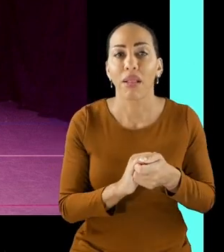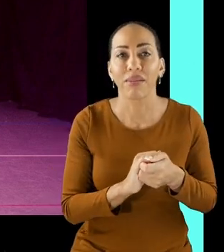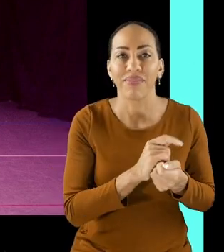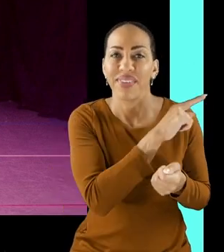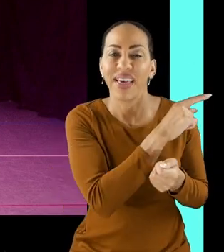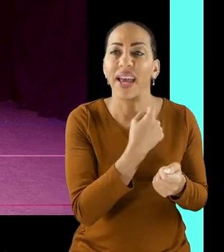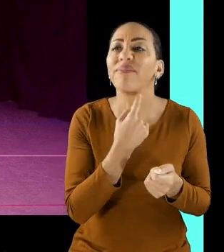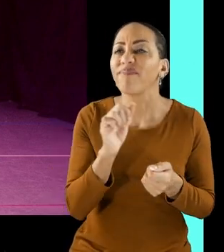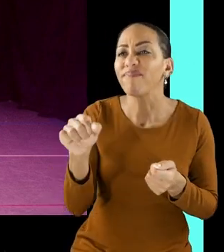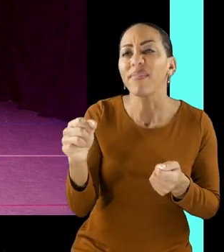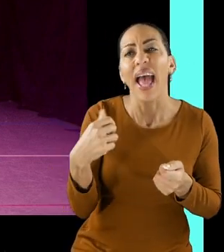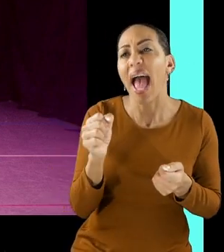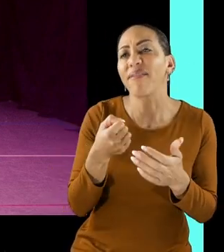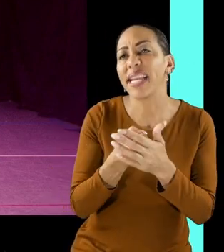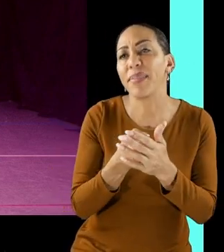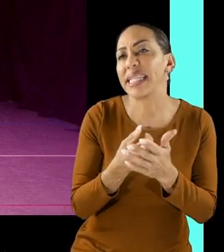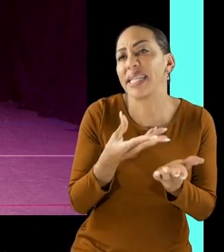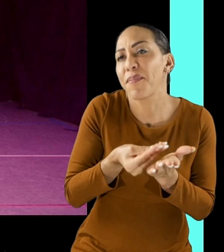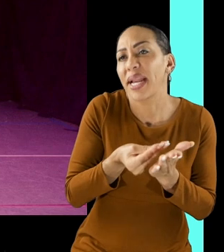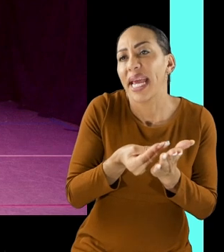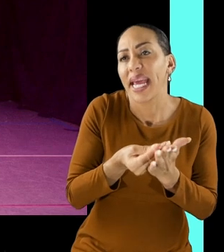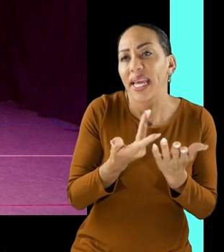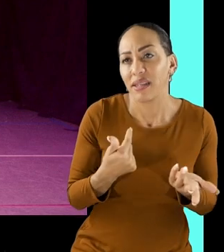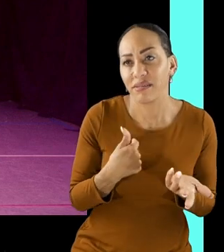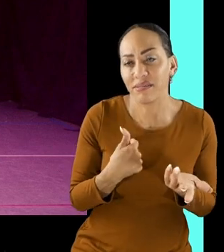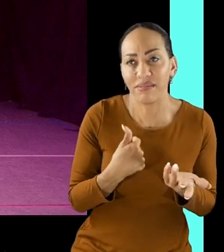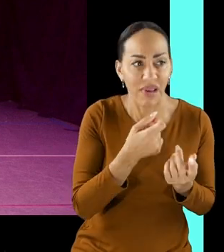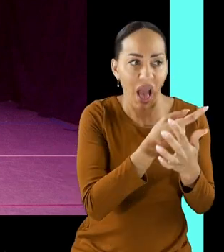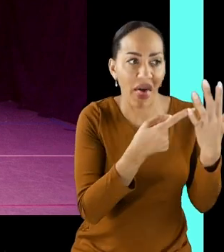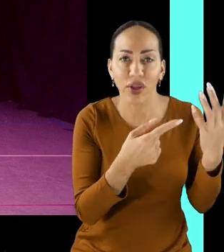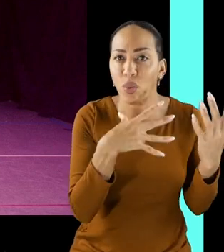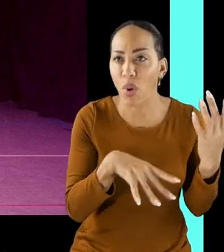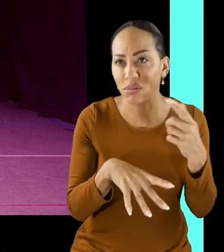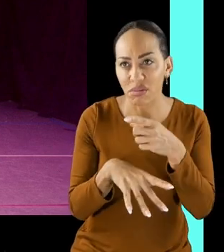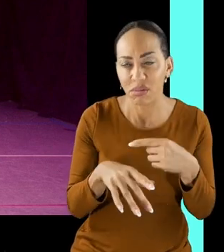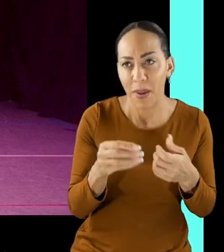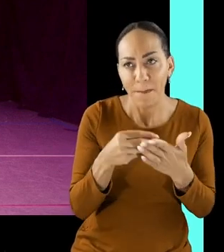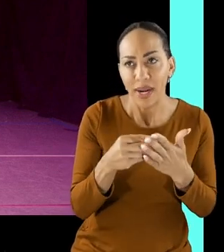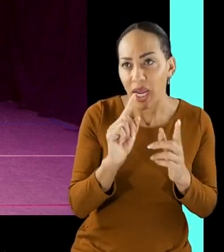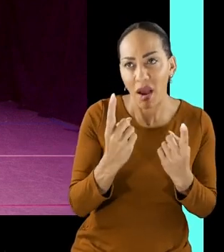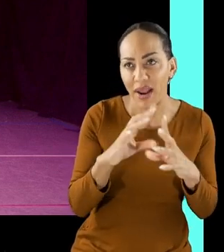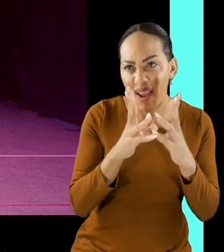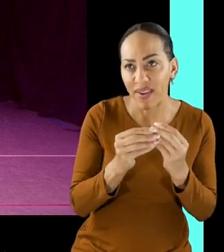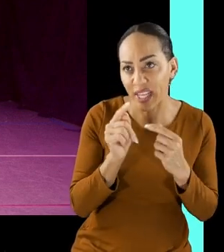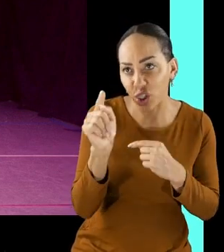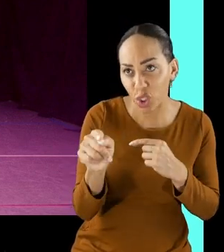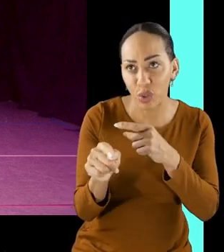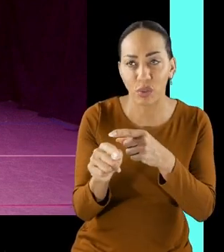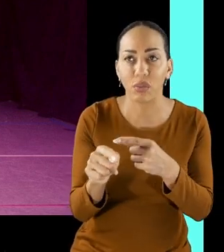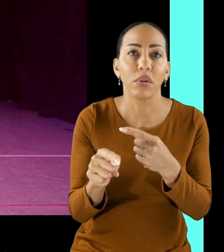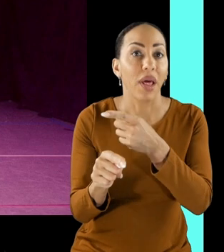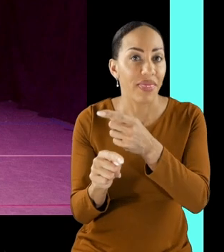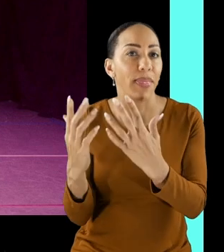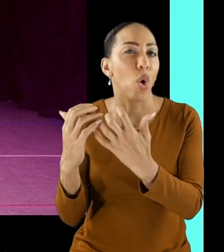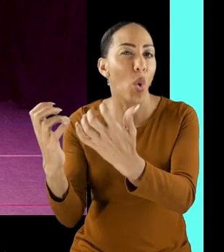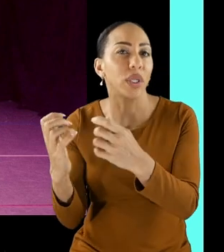got a limited amount of money and lots of people? And why should all of that money go to me when there are other people who could need it? And then at the end, for the